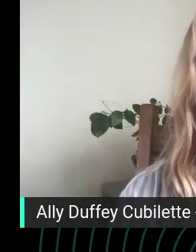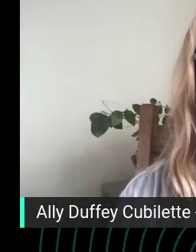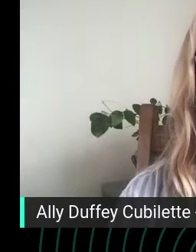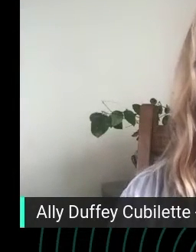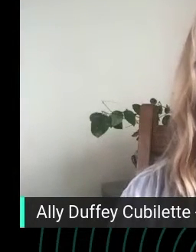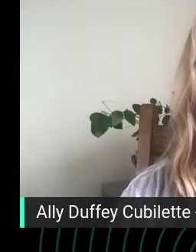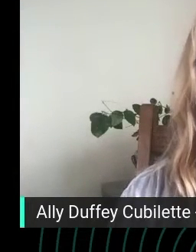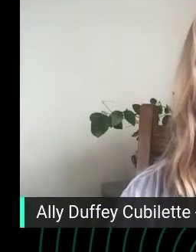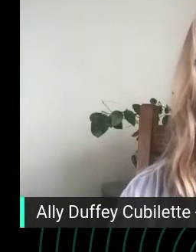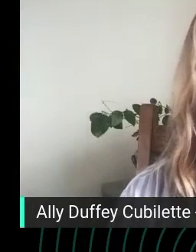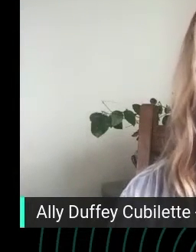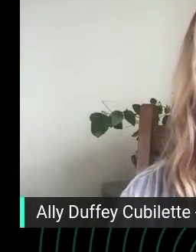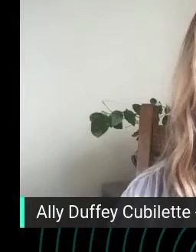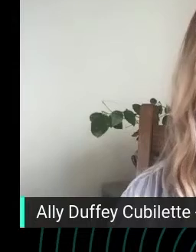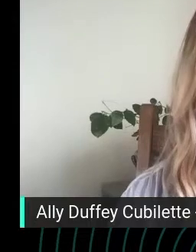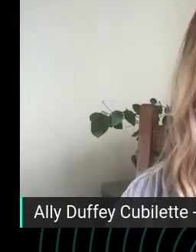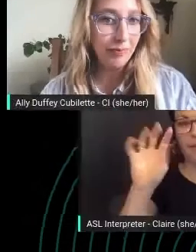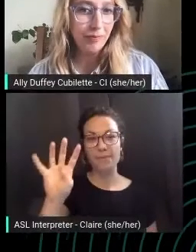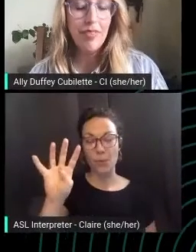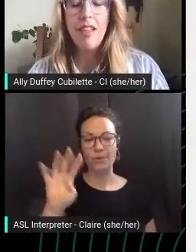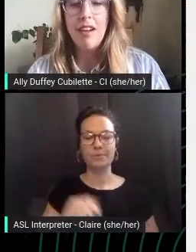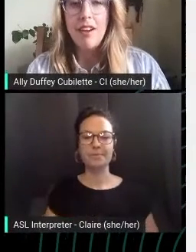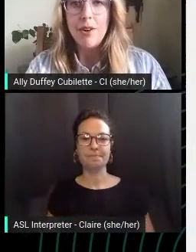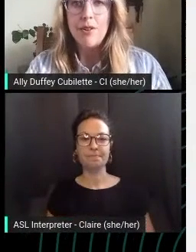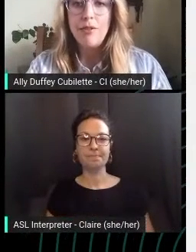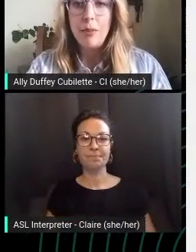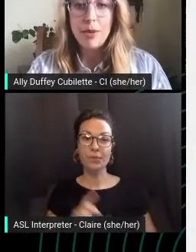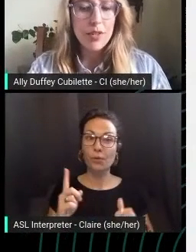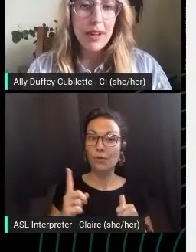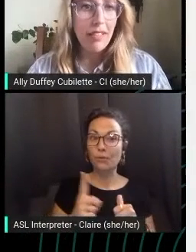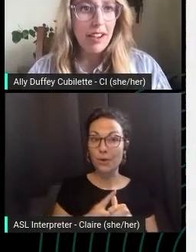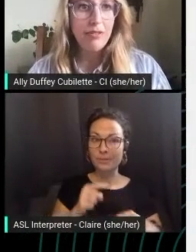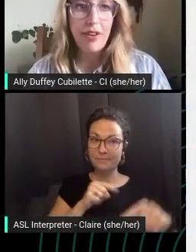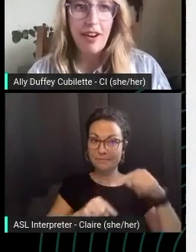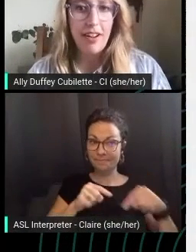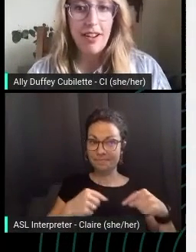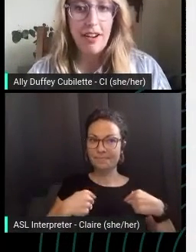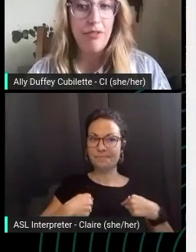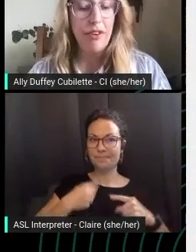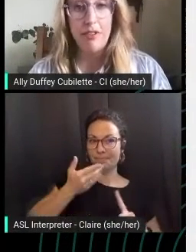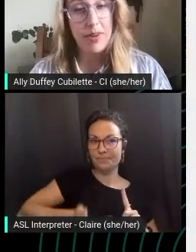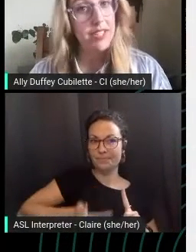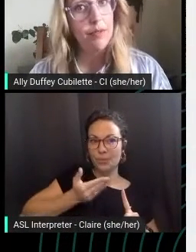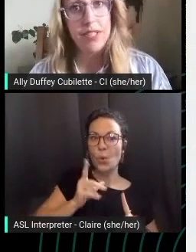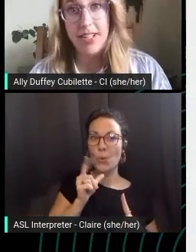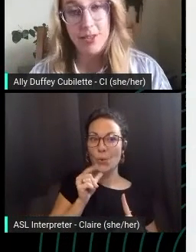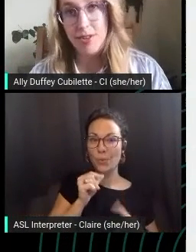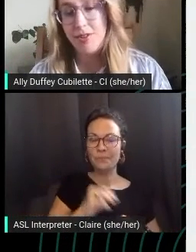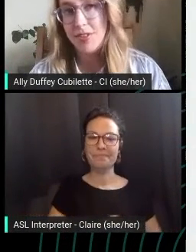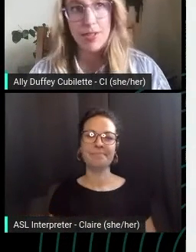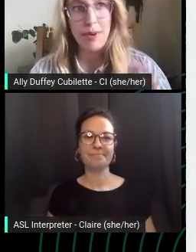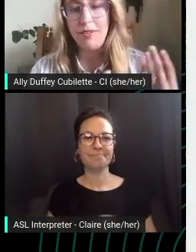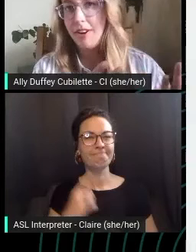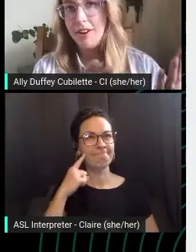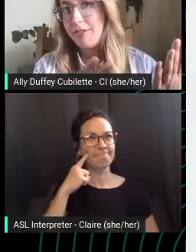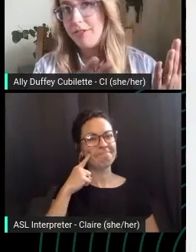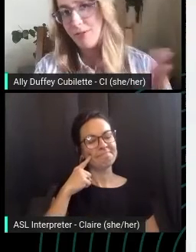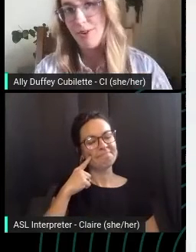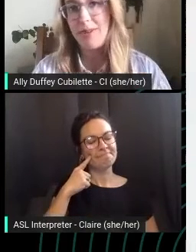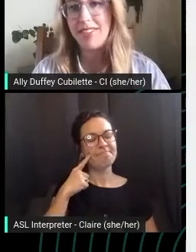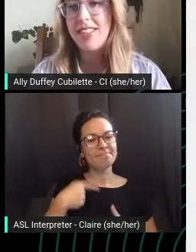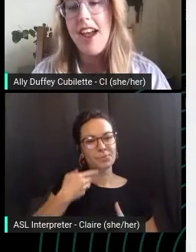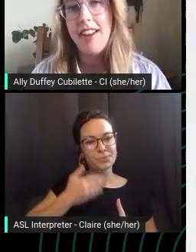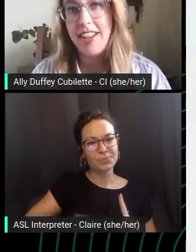tell you a little bit about myself. For most of my life, I have thought of myself as a dancer since my very